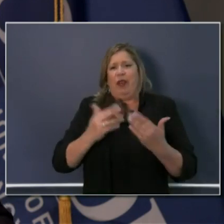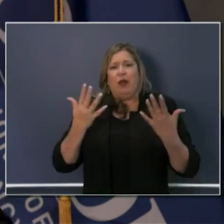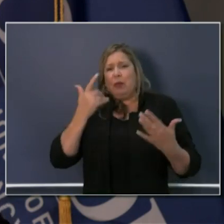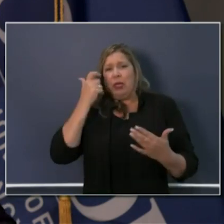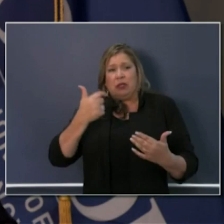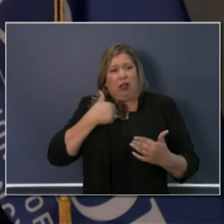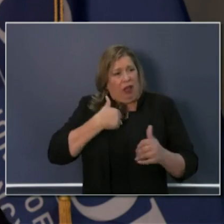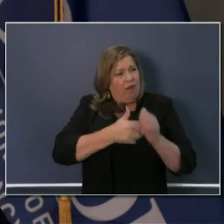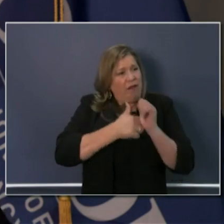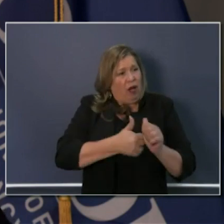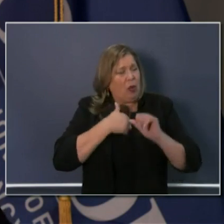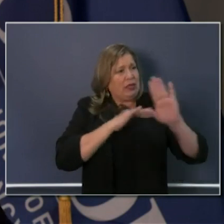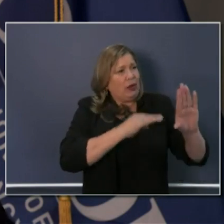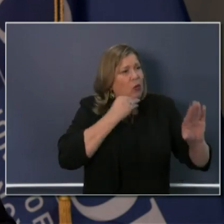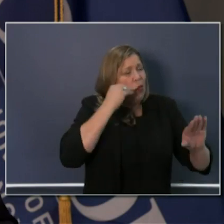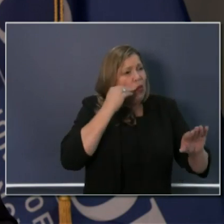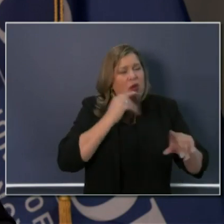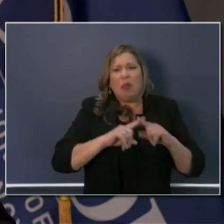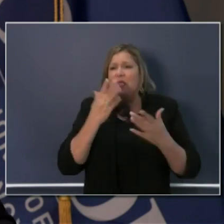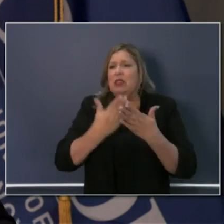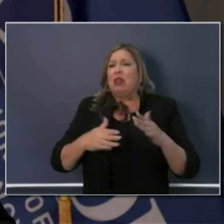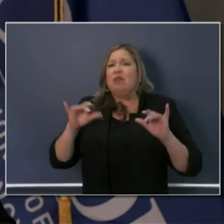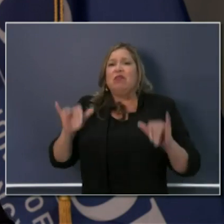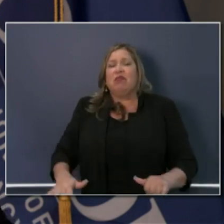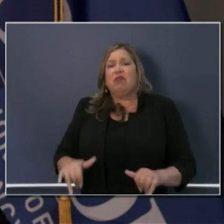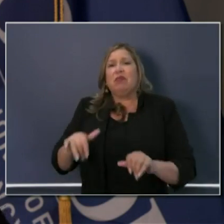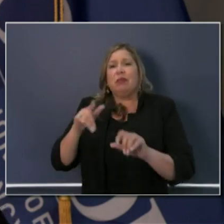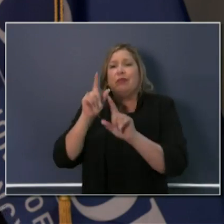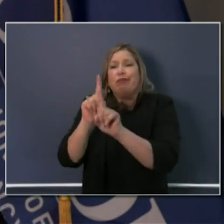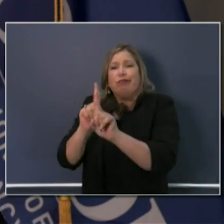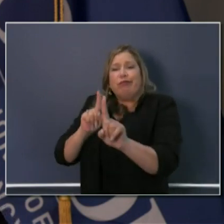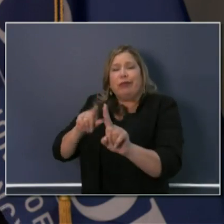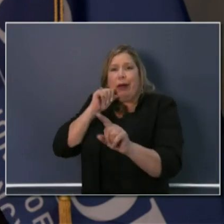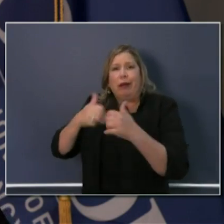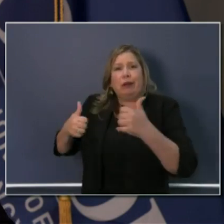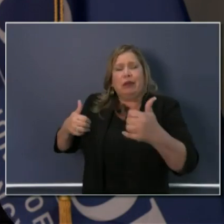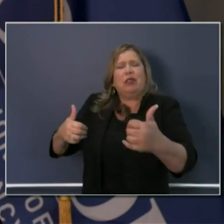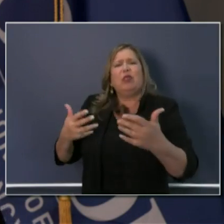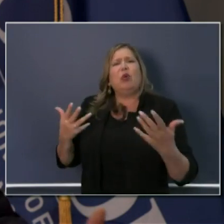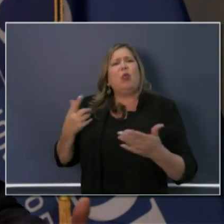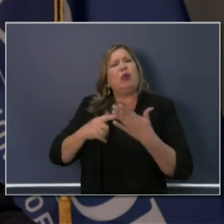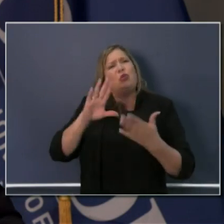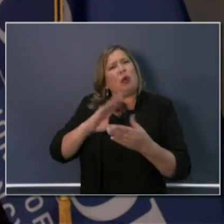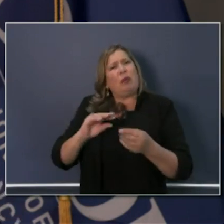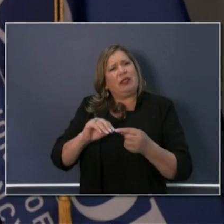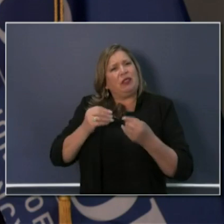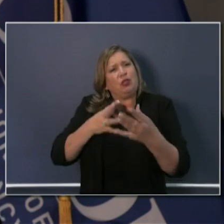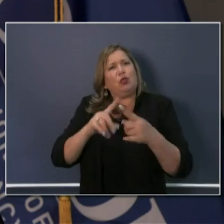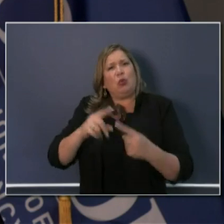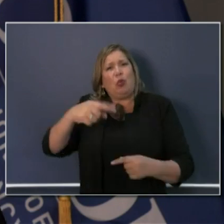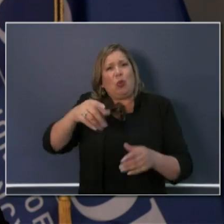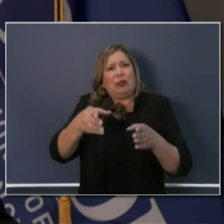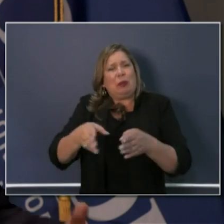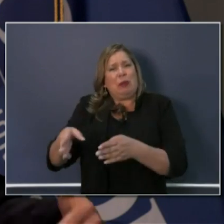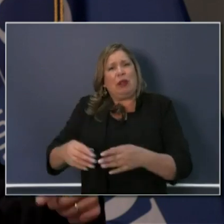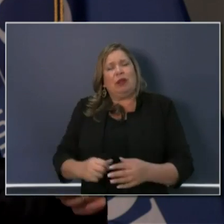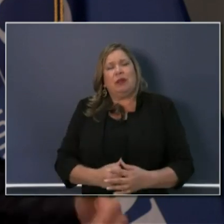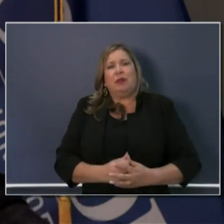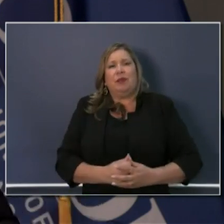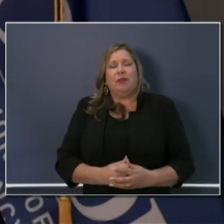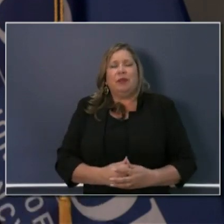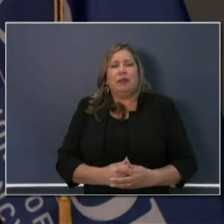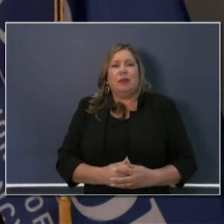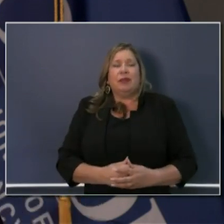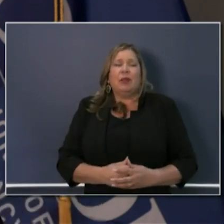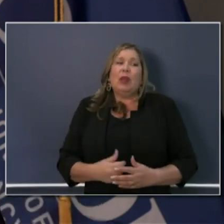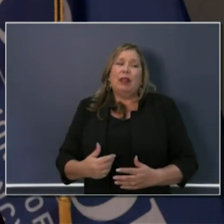wondering, what your message is to people when they see these things on TV. Well, I don't know if it's mixed messaging, because I'm not sure that's an